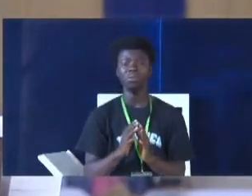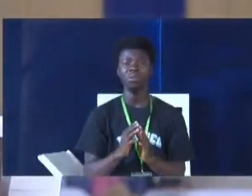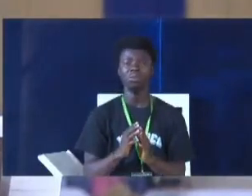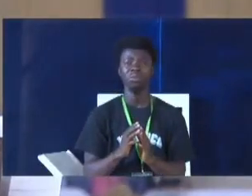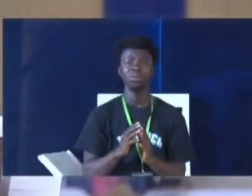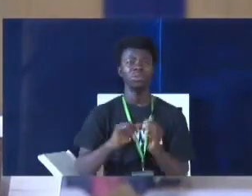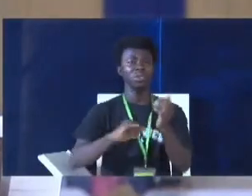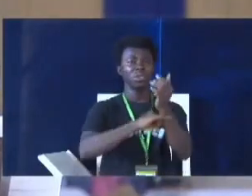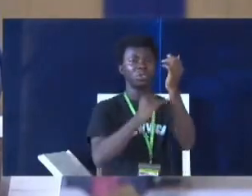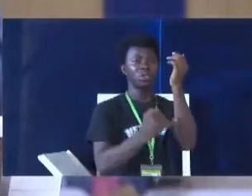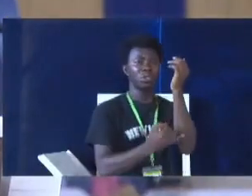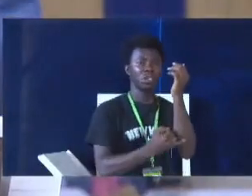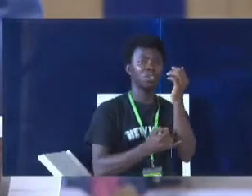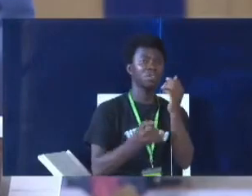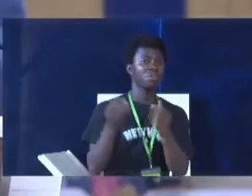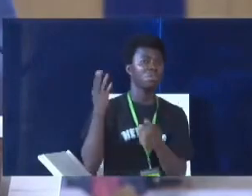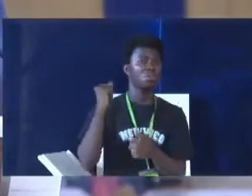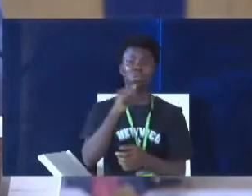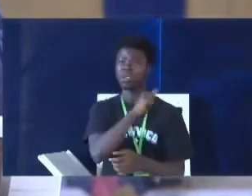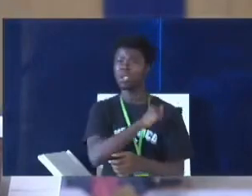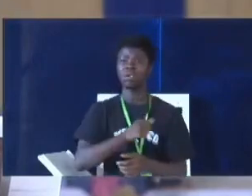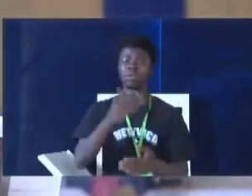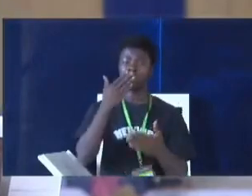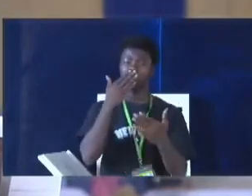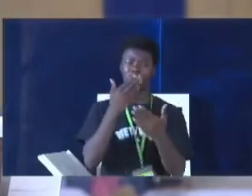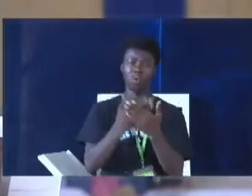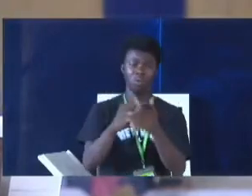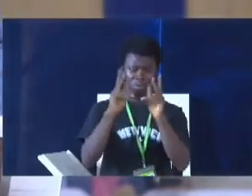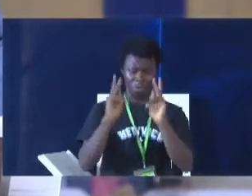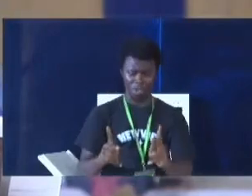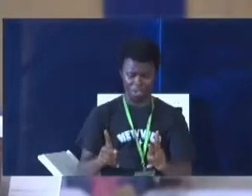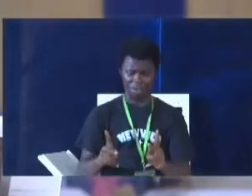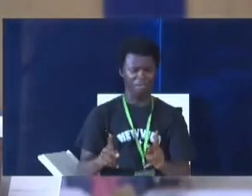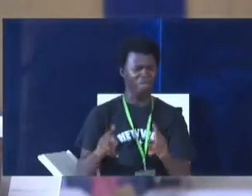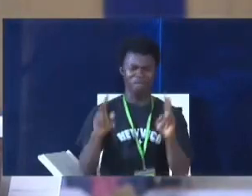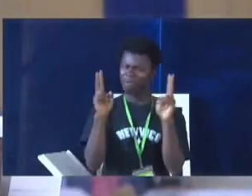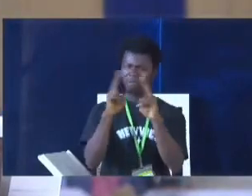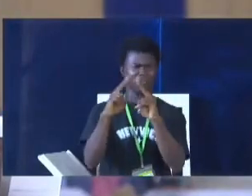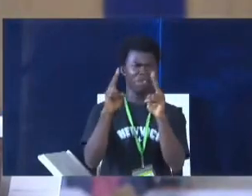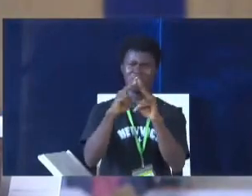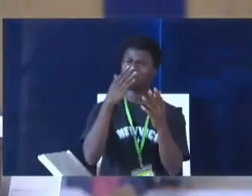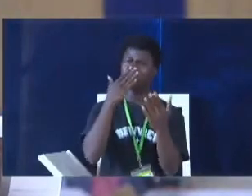Joseph was a good and an upright young man.